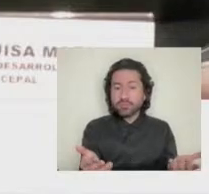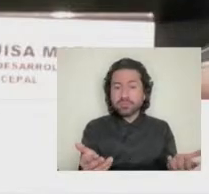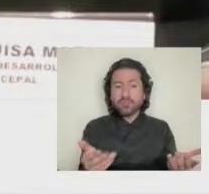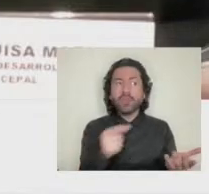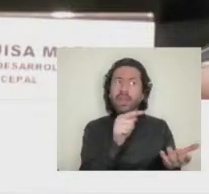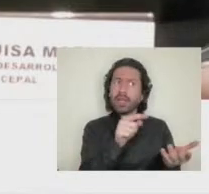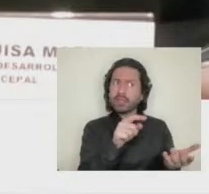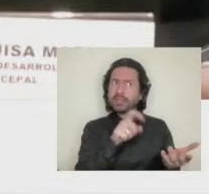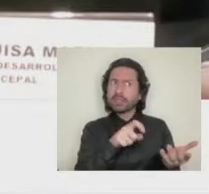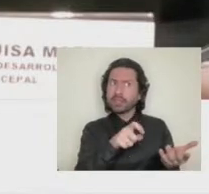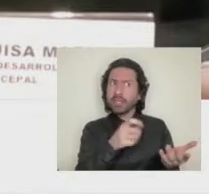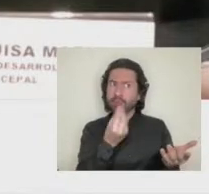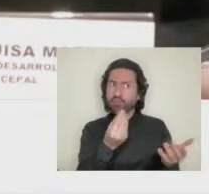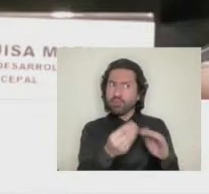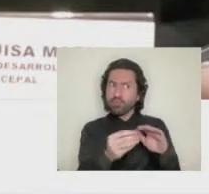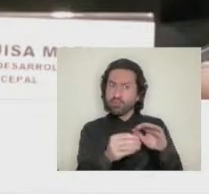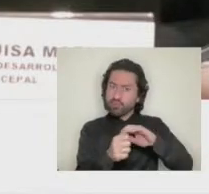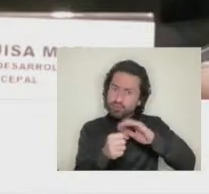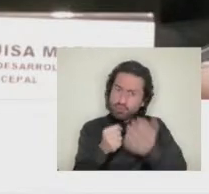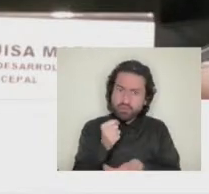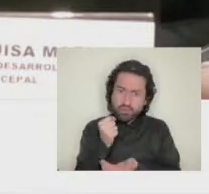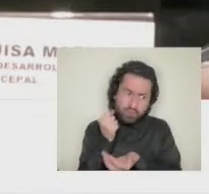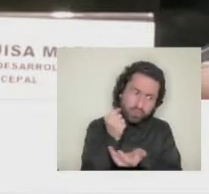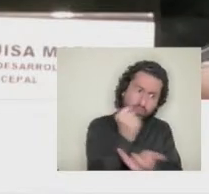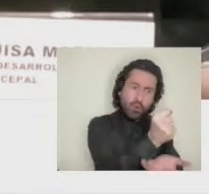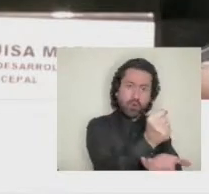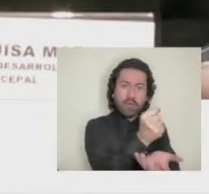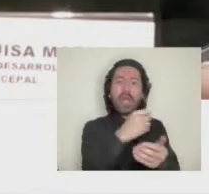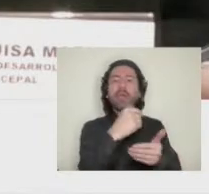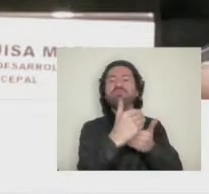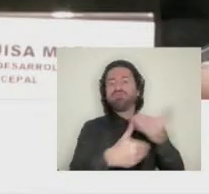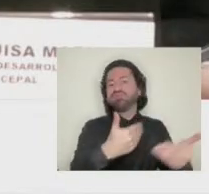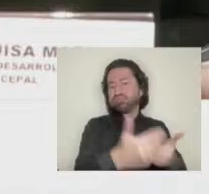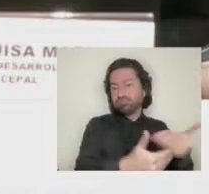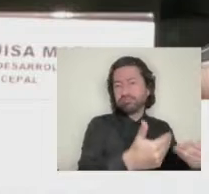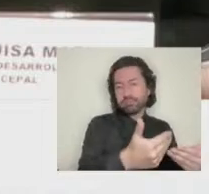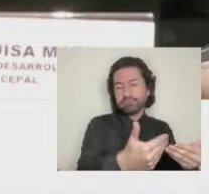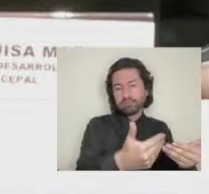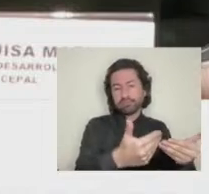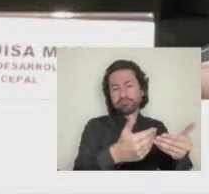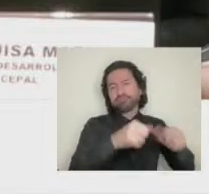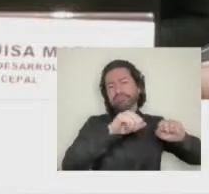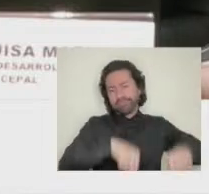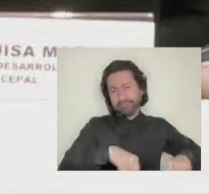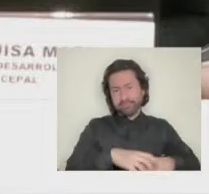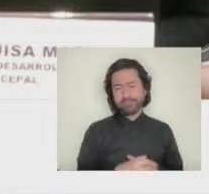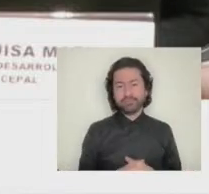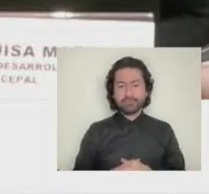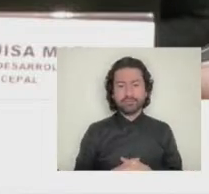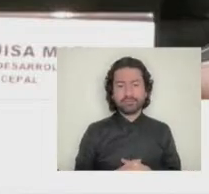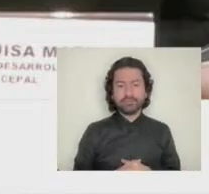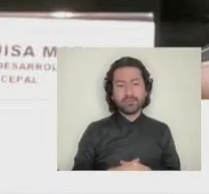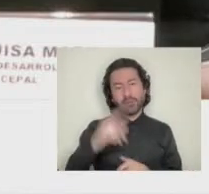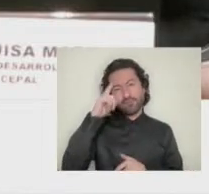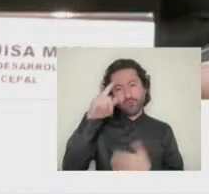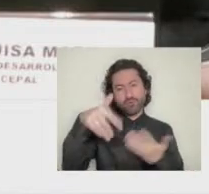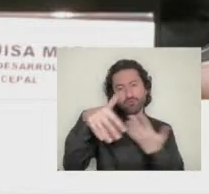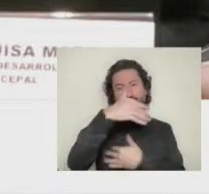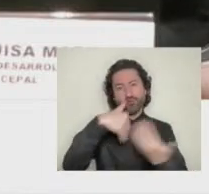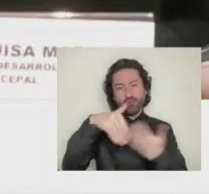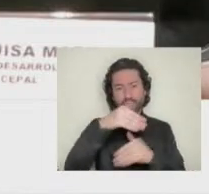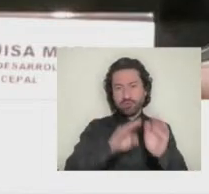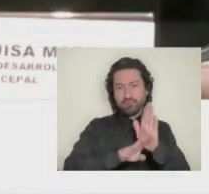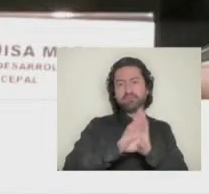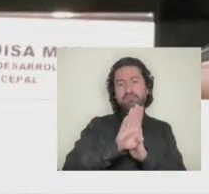to increase investment in this space, which is regarded as strategic, in order to make headway with the various aspects of social and